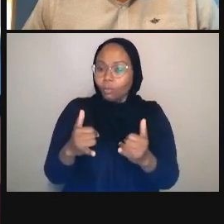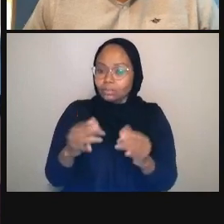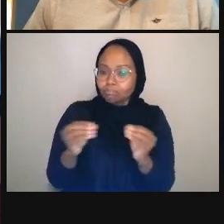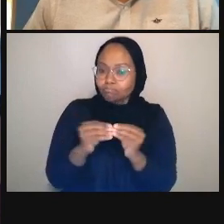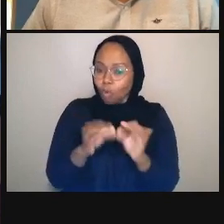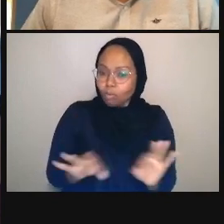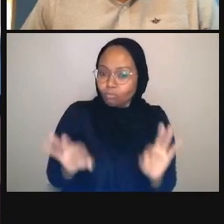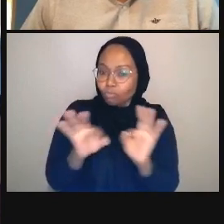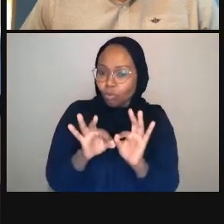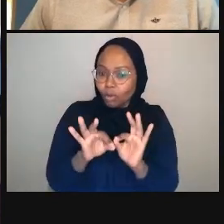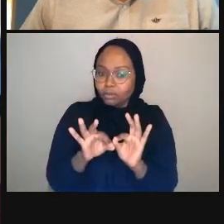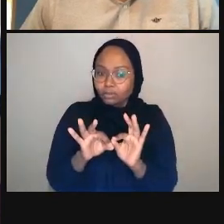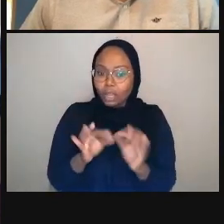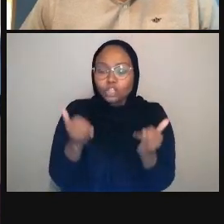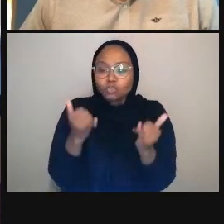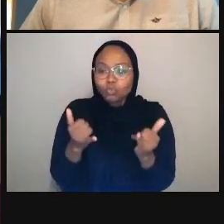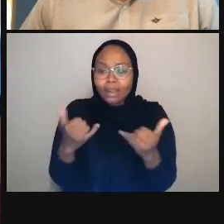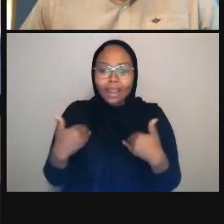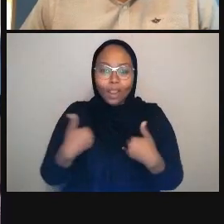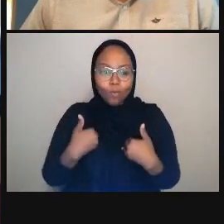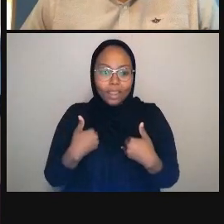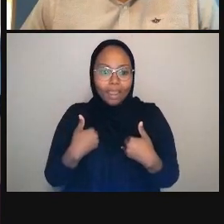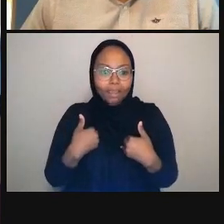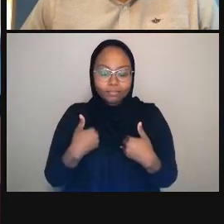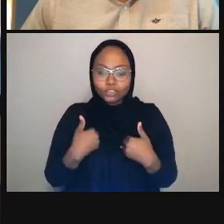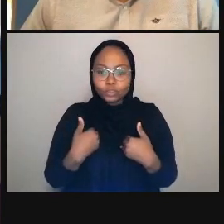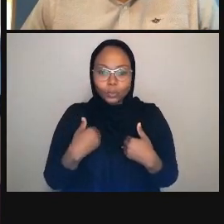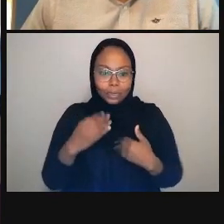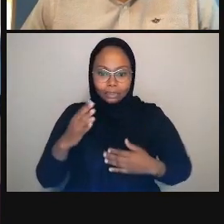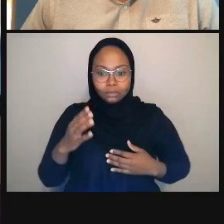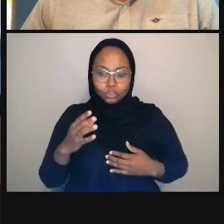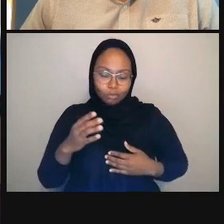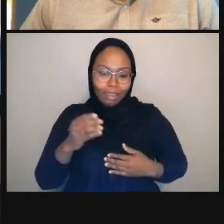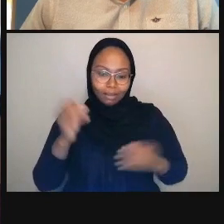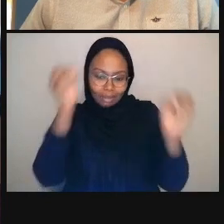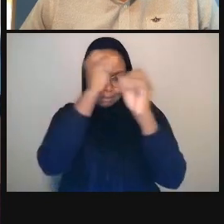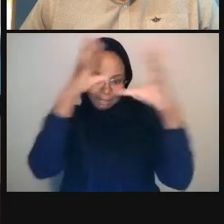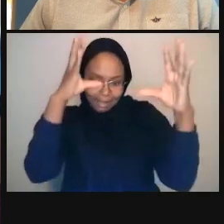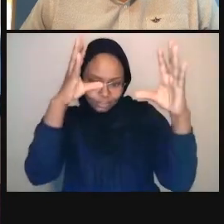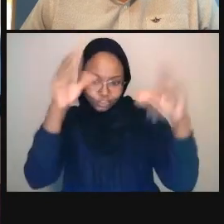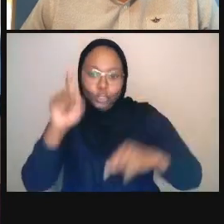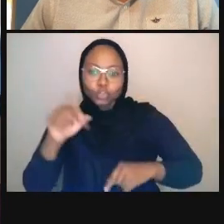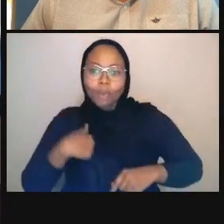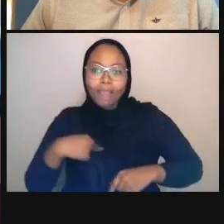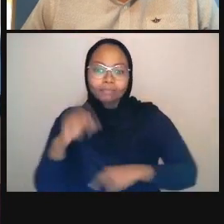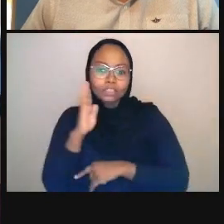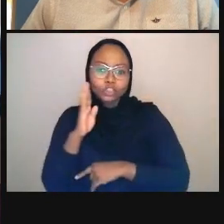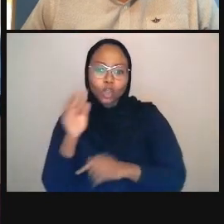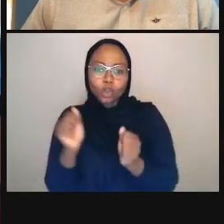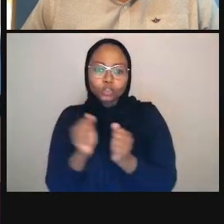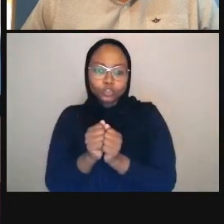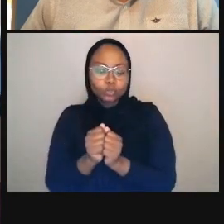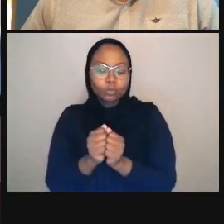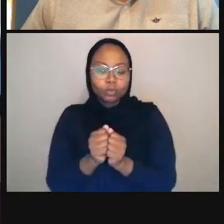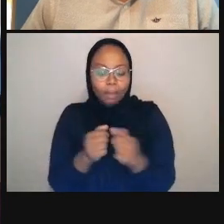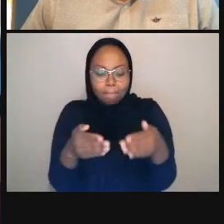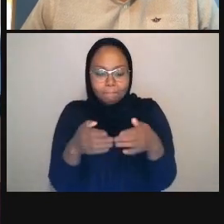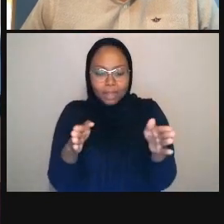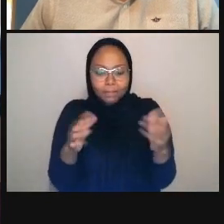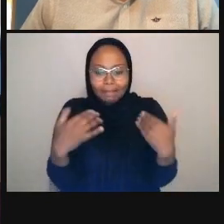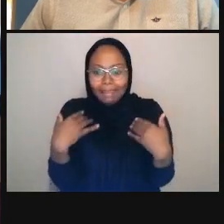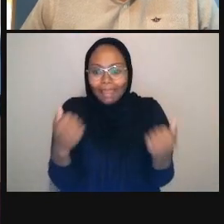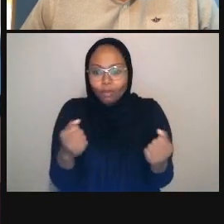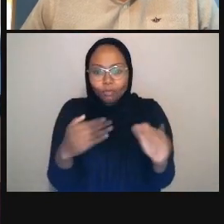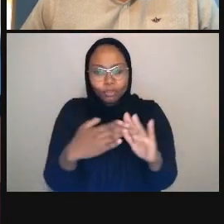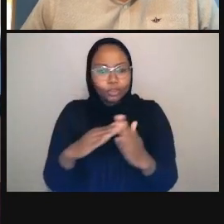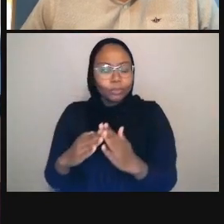of the public health and medical community. Like you're speaking to all of these doctors and public health experts. Yeah, Imam. And what